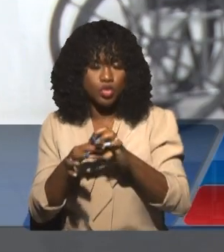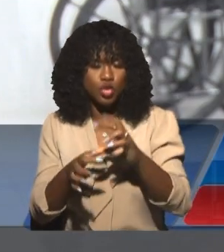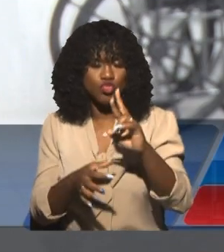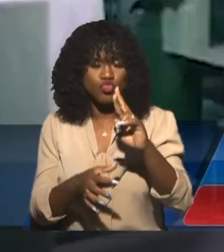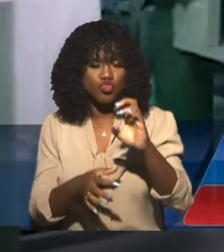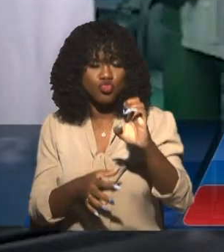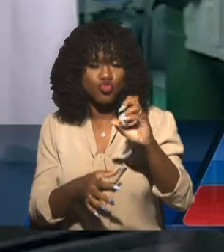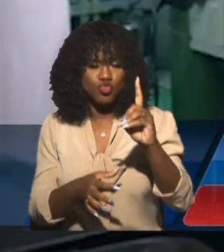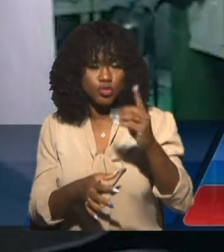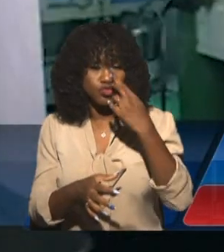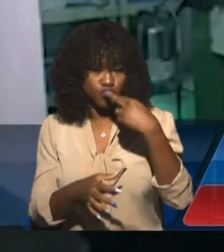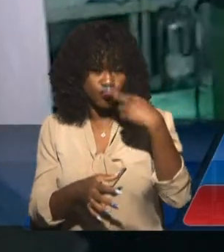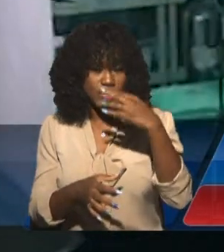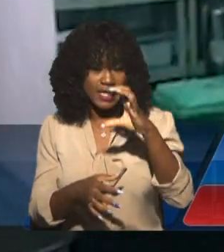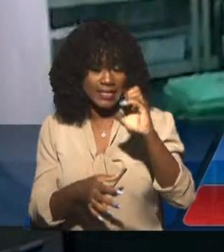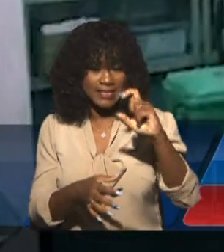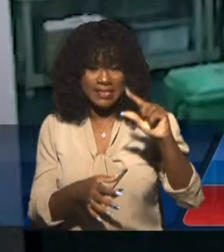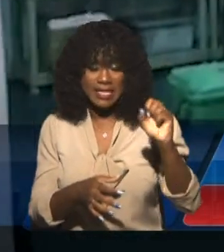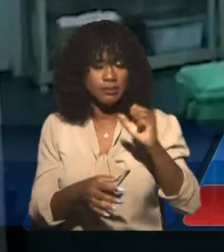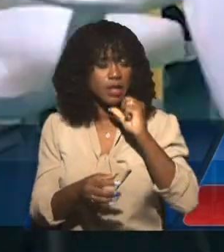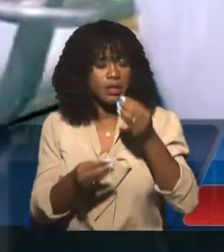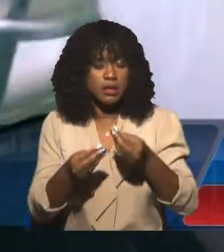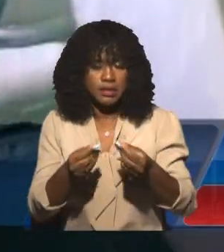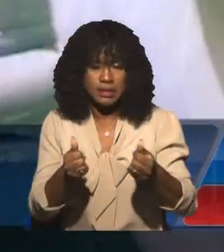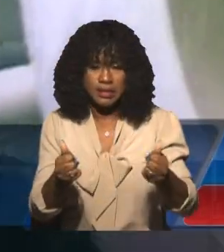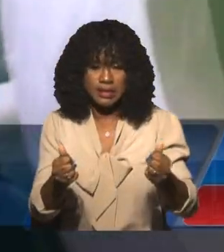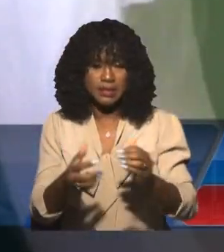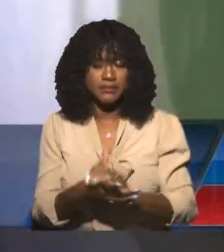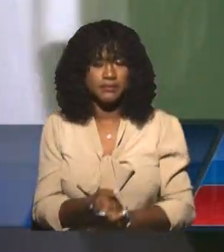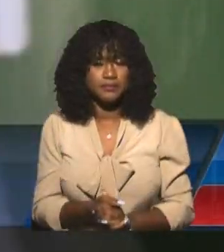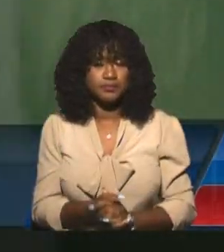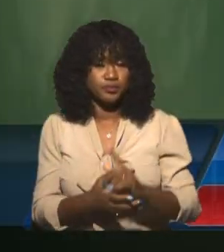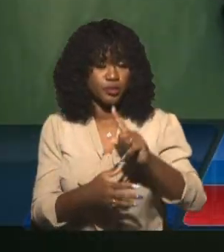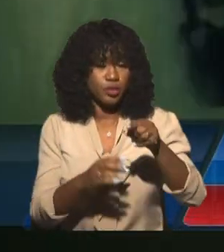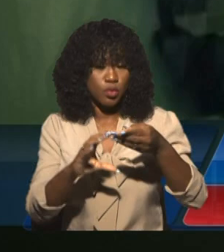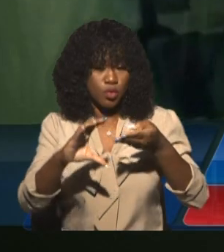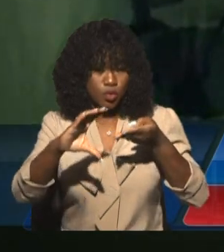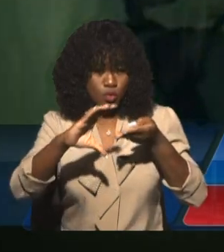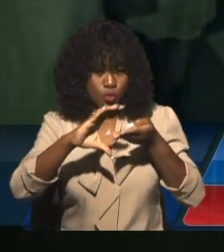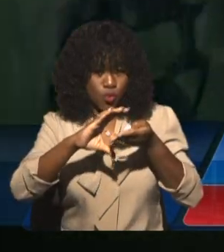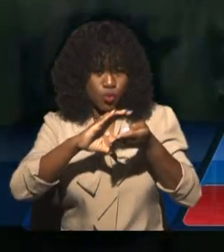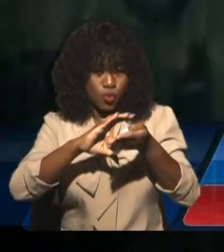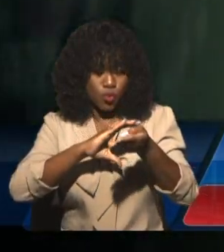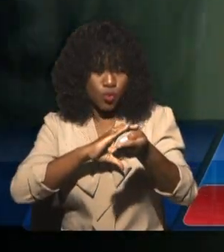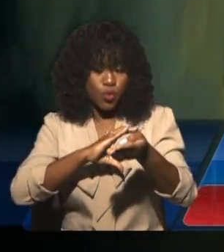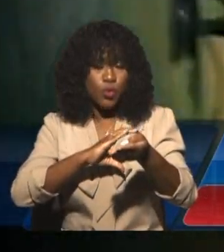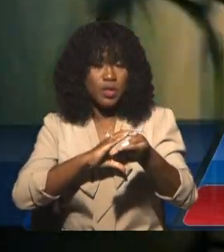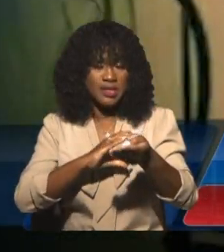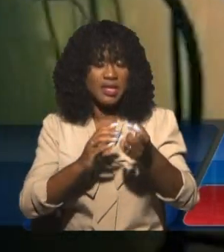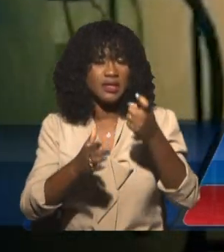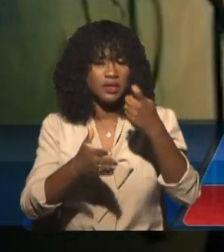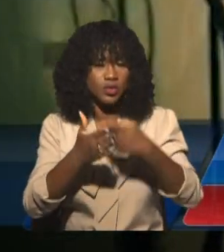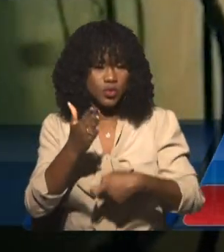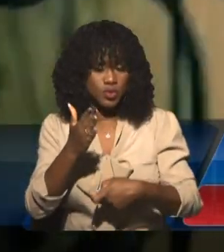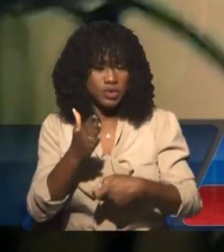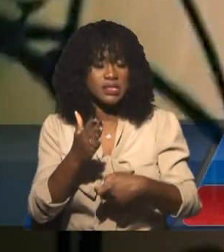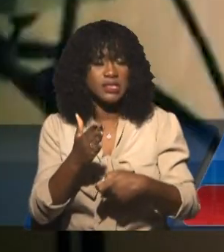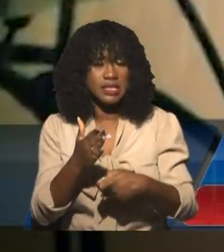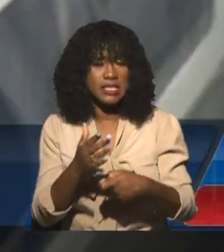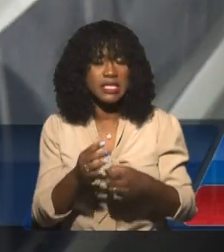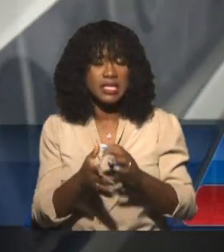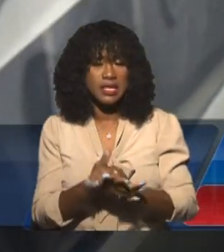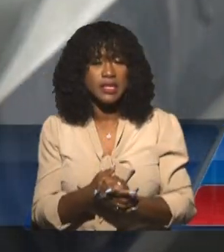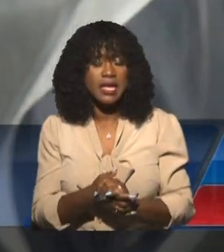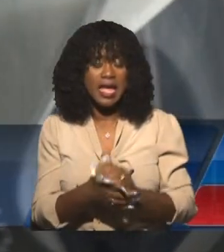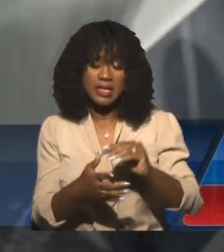dissolve. He said the normal high-pressure hard shell chambers, which are used to treat divers, are costly, involve high maintenance and